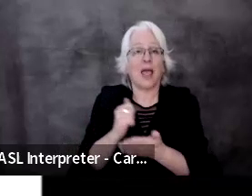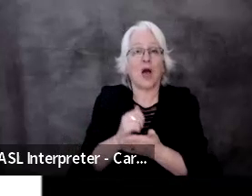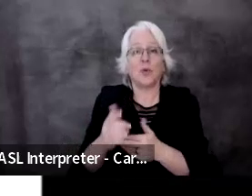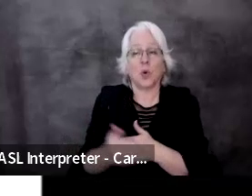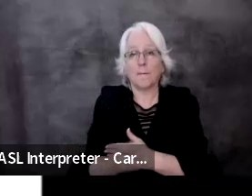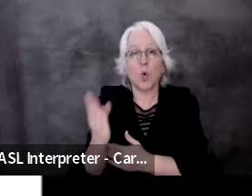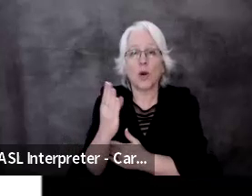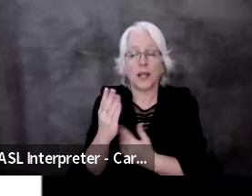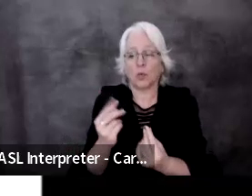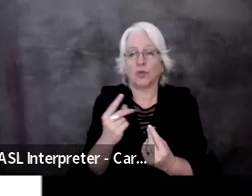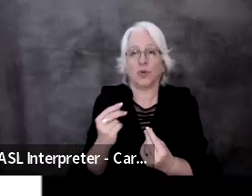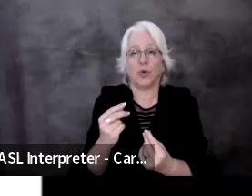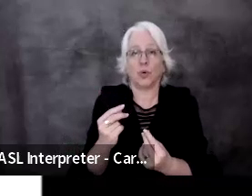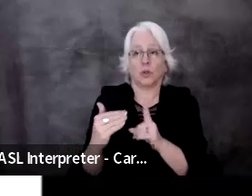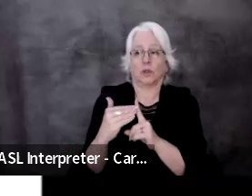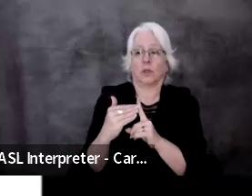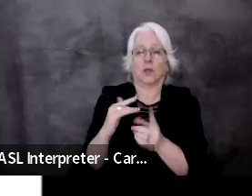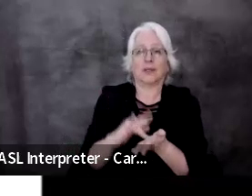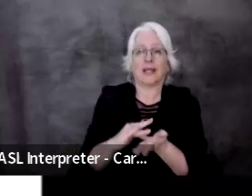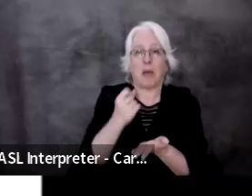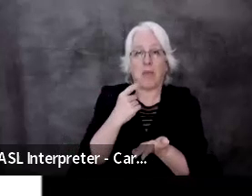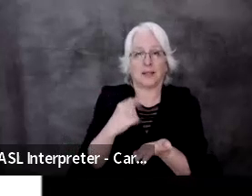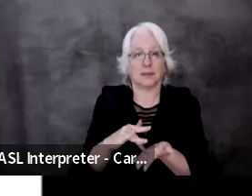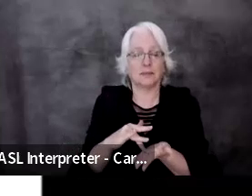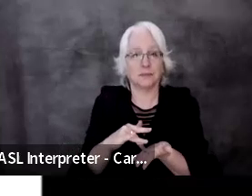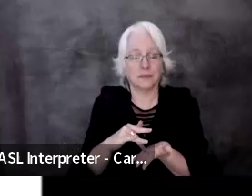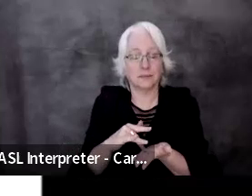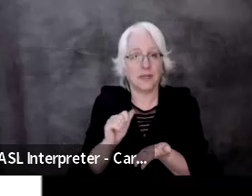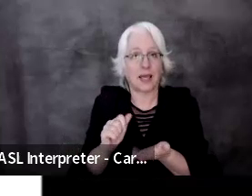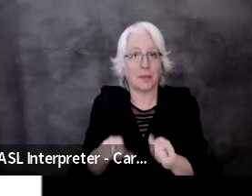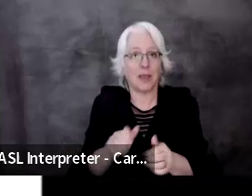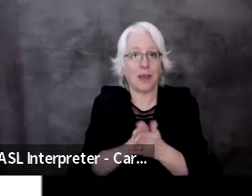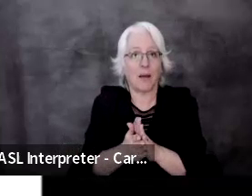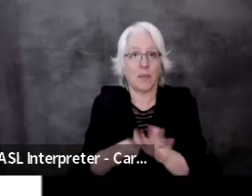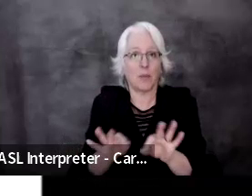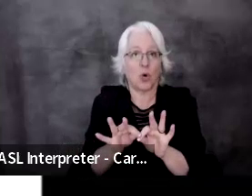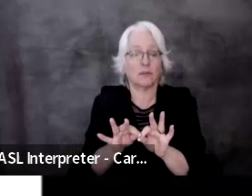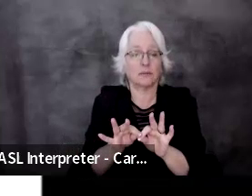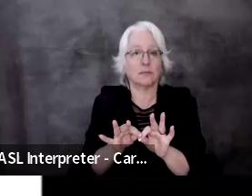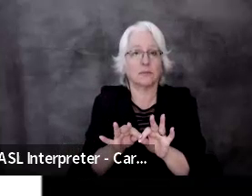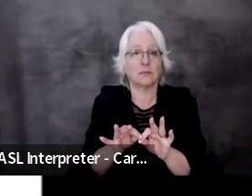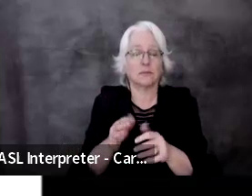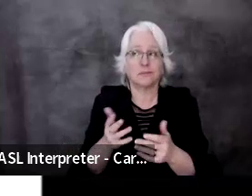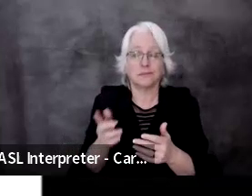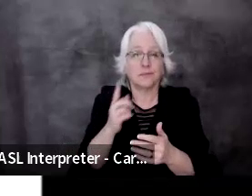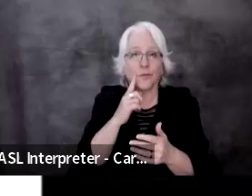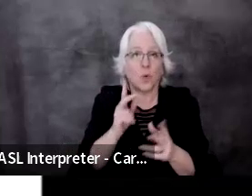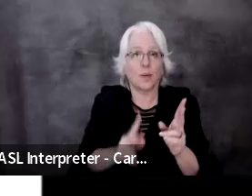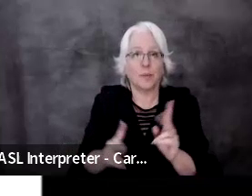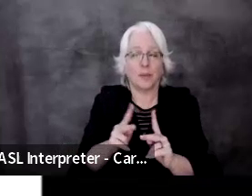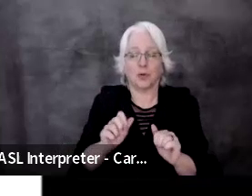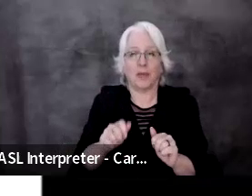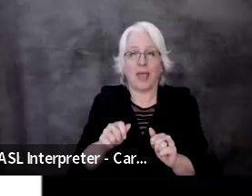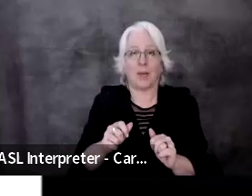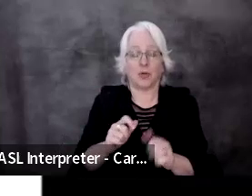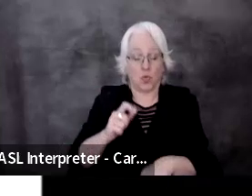Taking my medicine. Sometimes this become very important for people to be able to take medicine